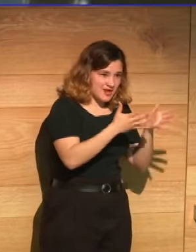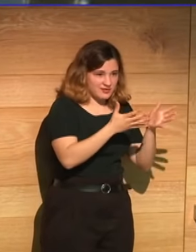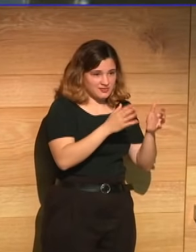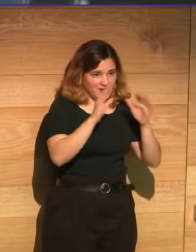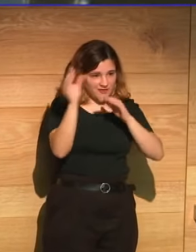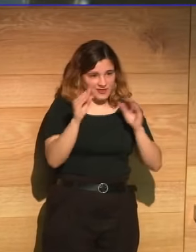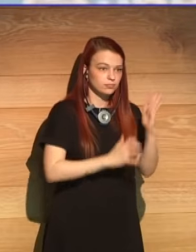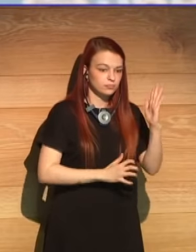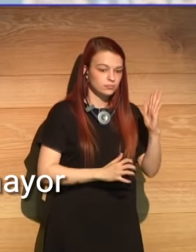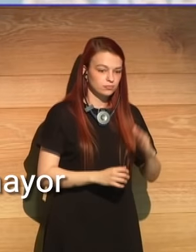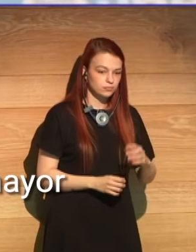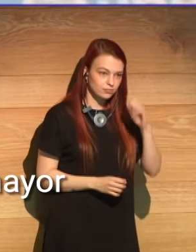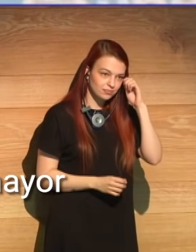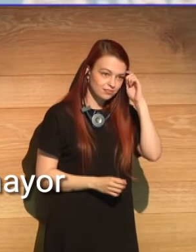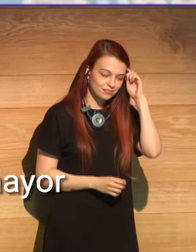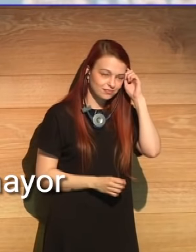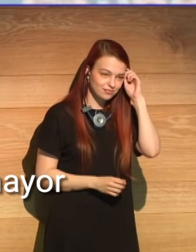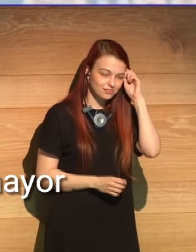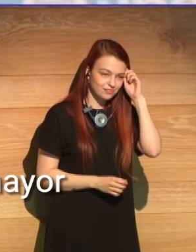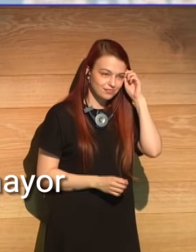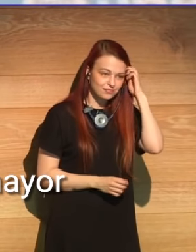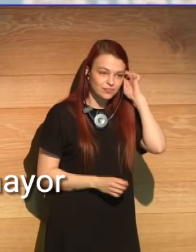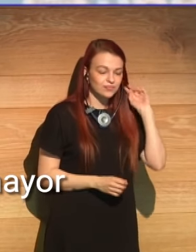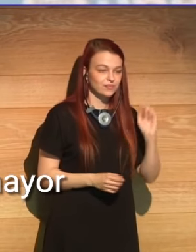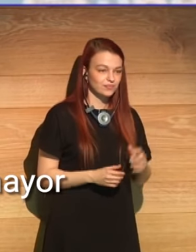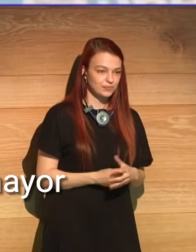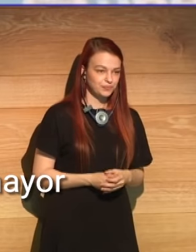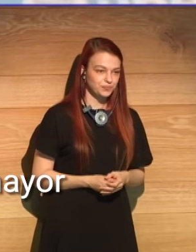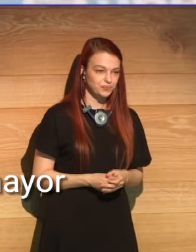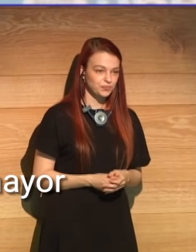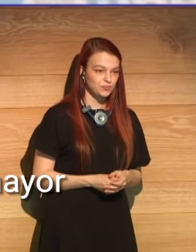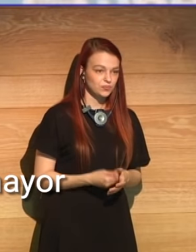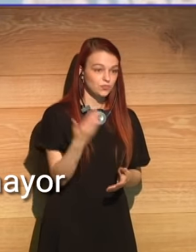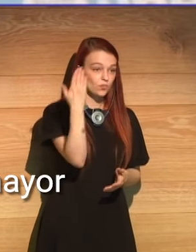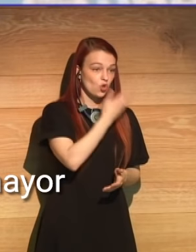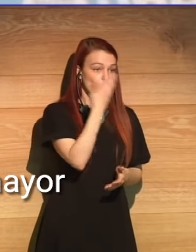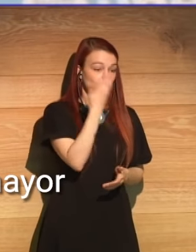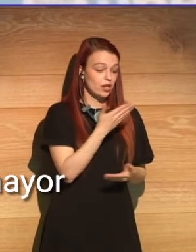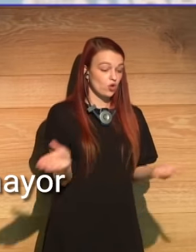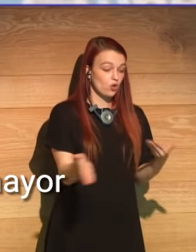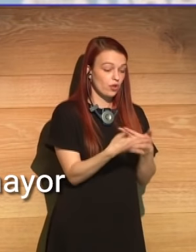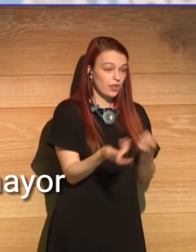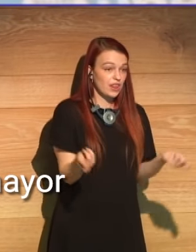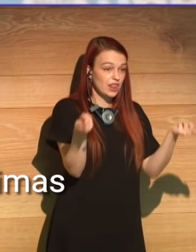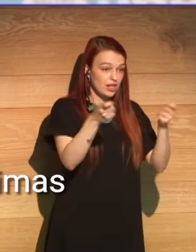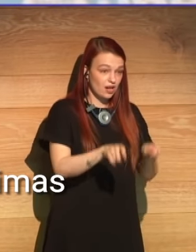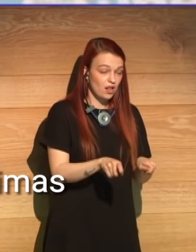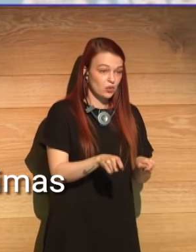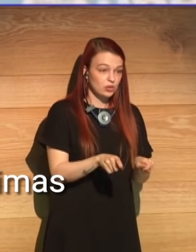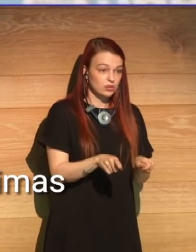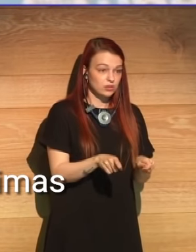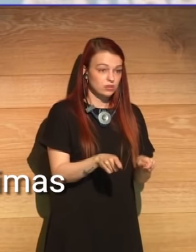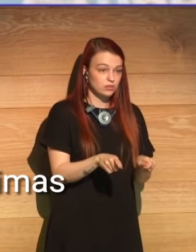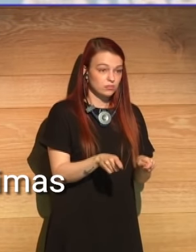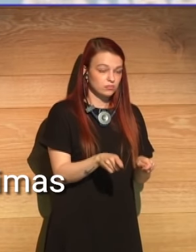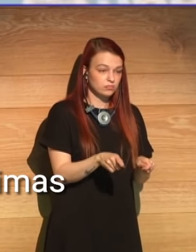a tomar partido. School closures risk reversing the trend to a higher school participation and better